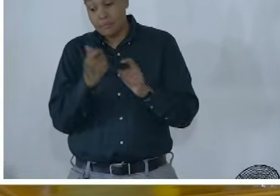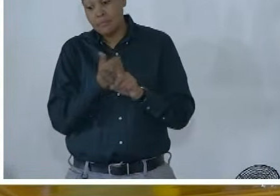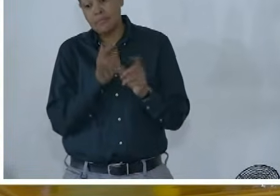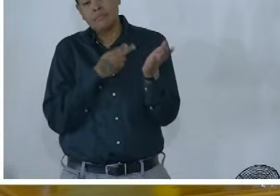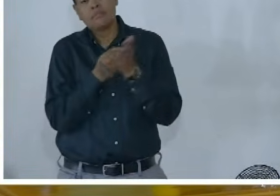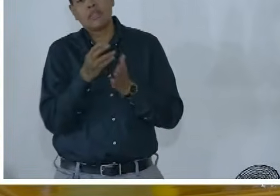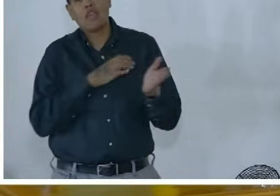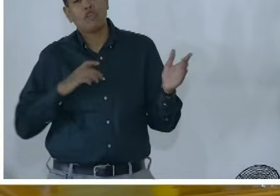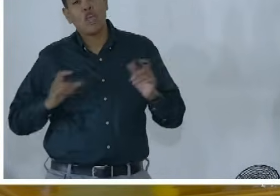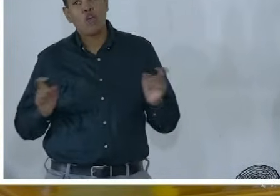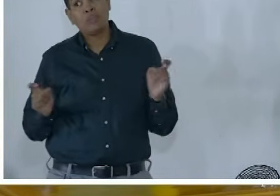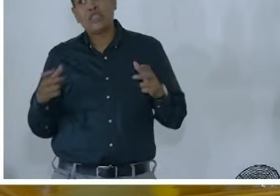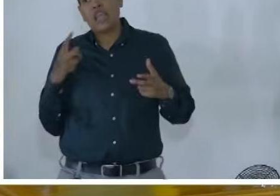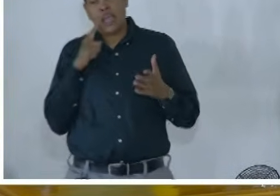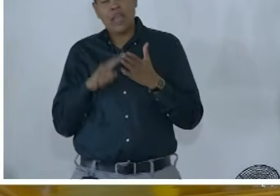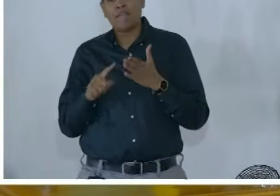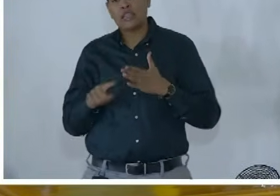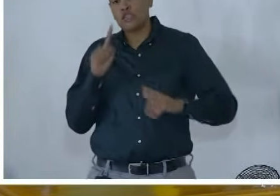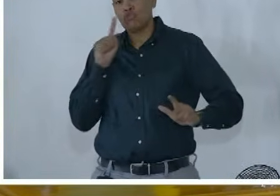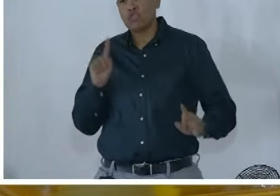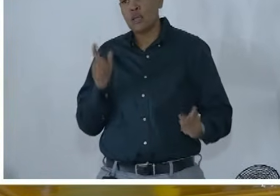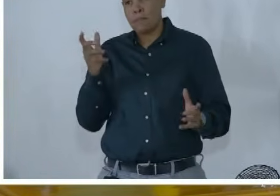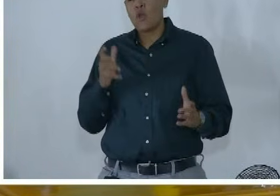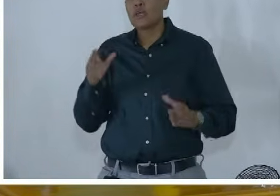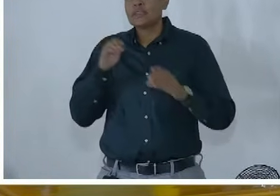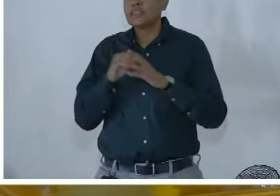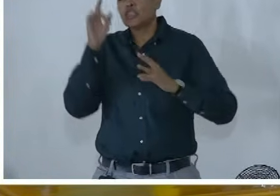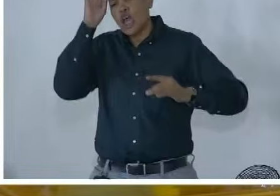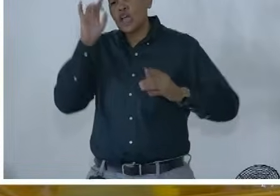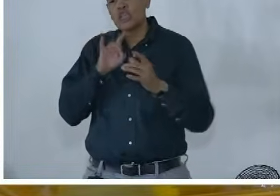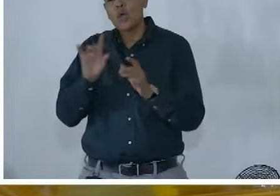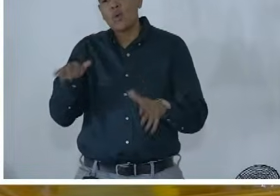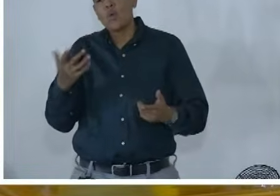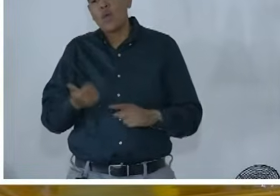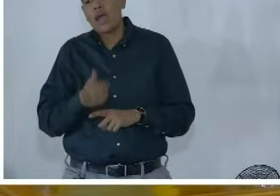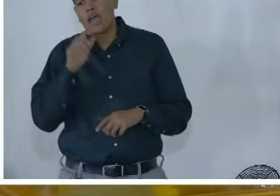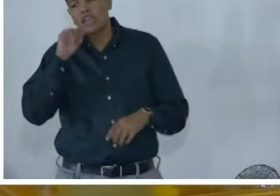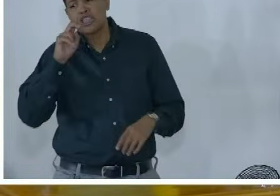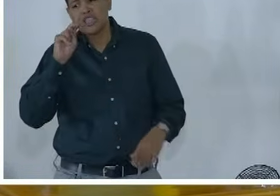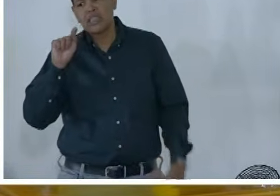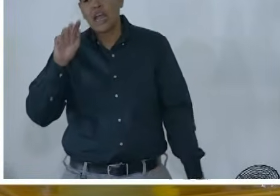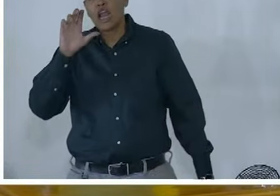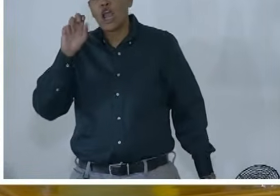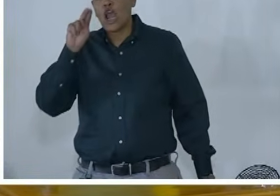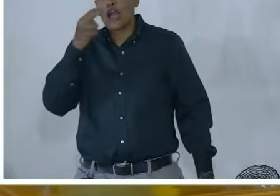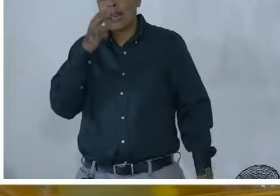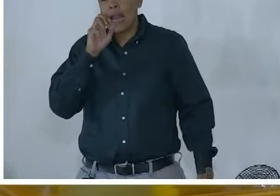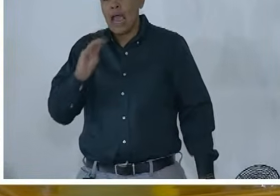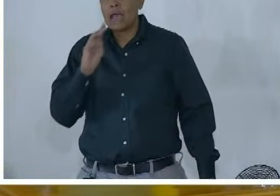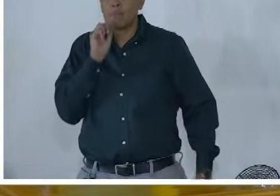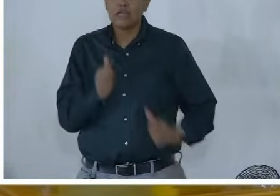Integrity Commission's investigation report into concerns that Ms. Janet Cunningham, a Chief Internal